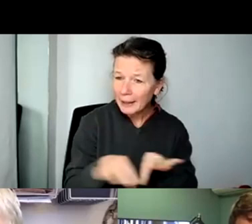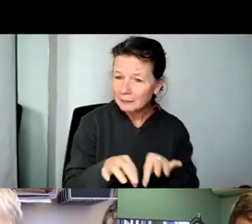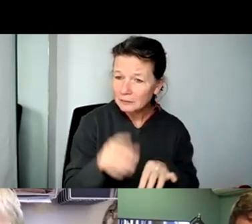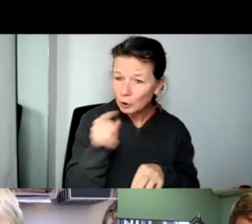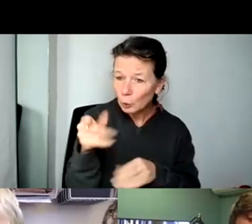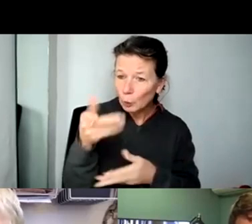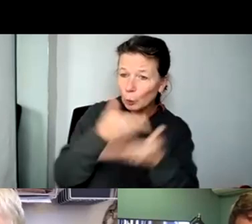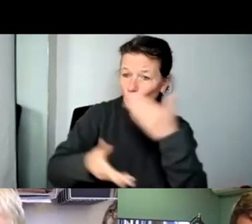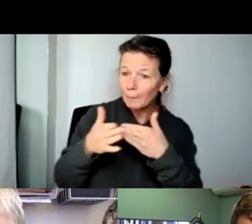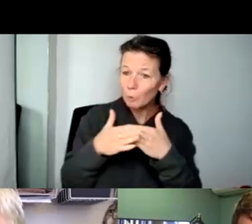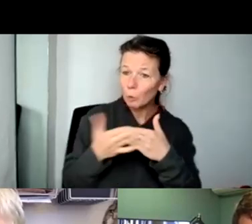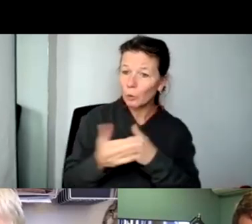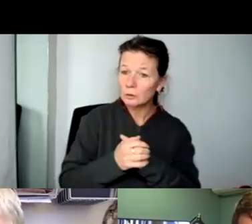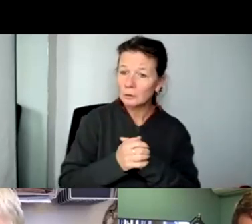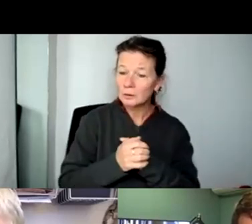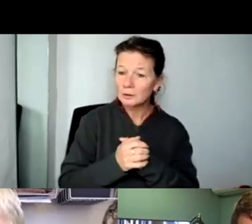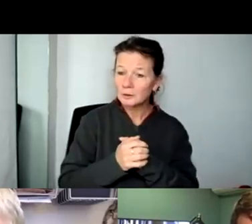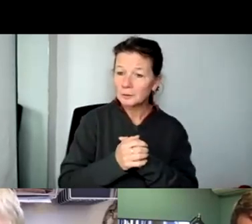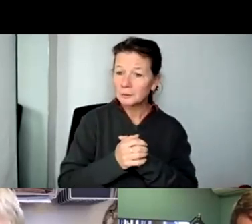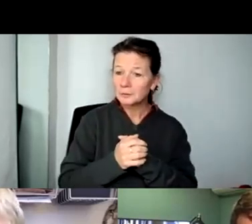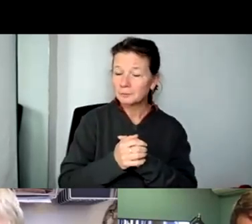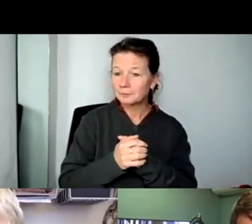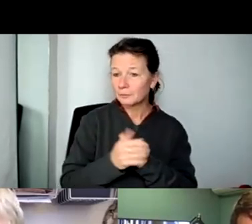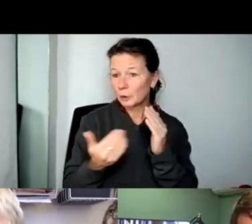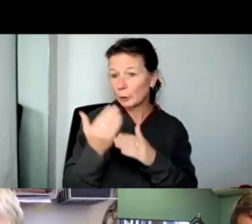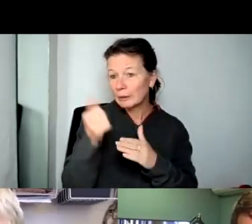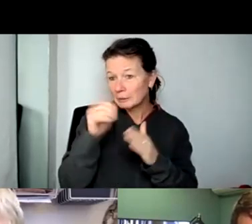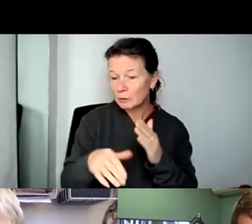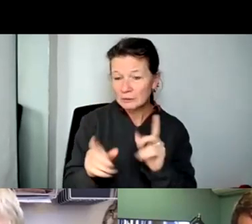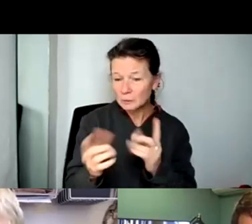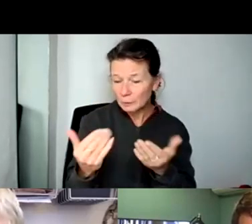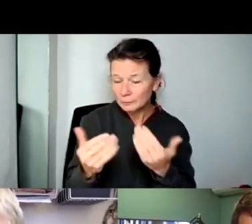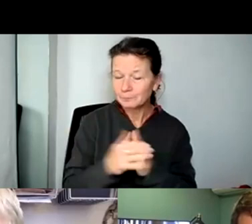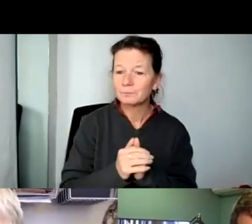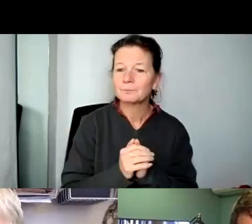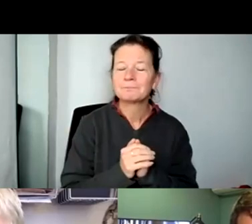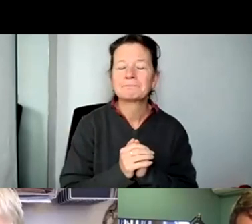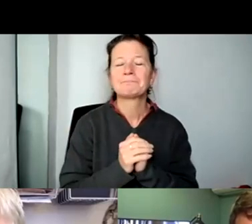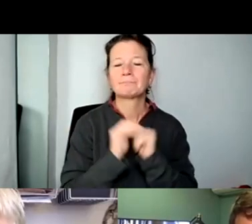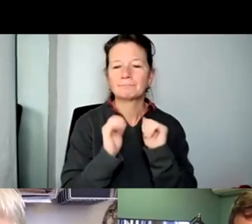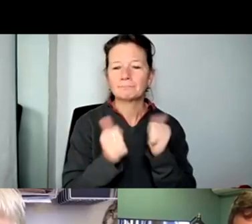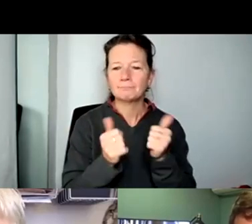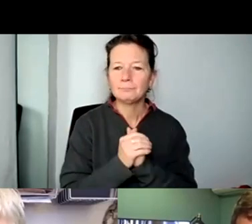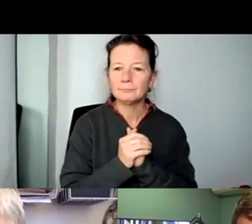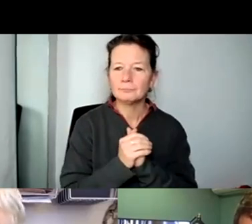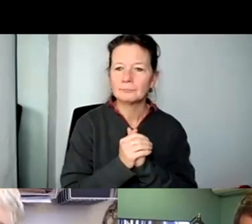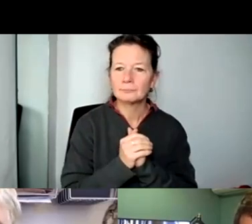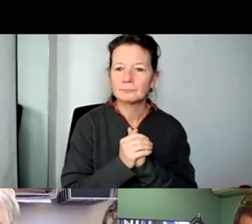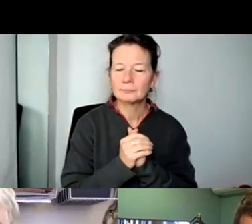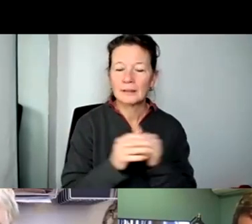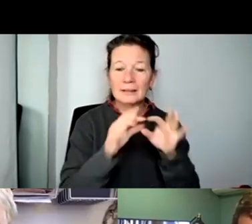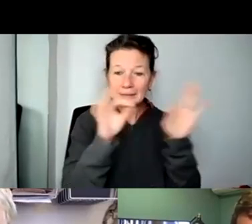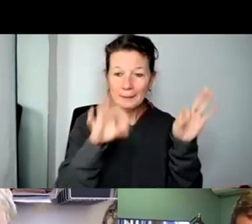a little bit more about the MU's sort of experience of access riders? Yeah, thanks, John. So the template's online